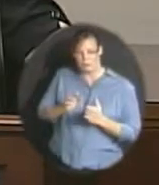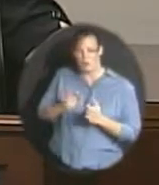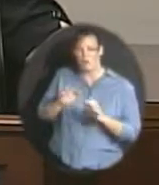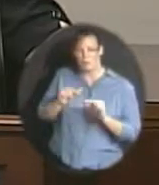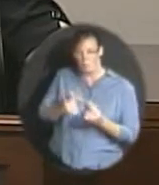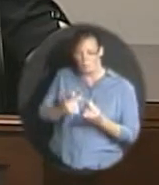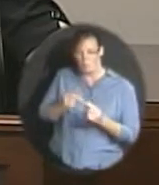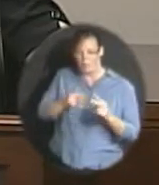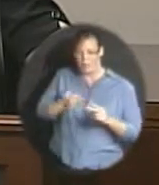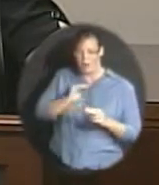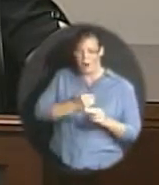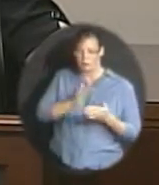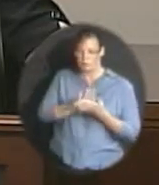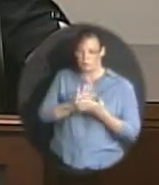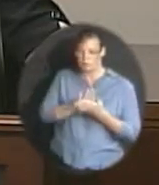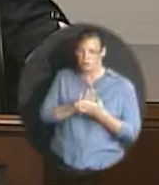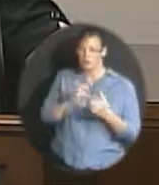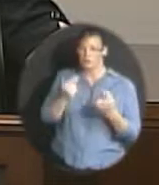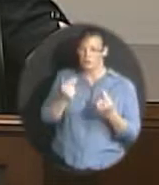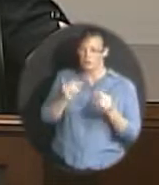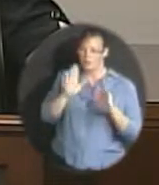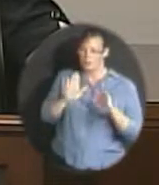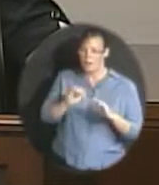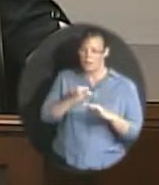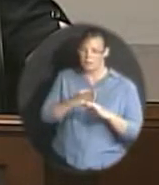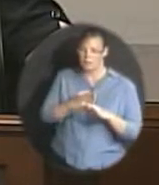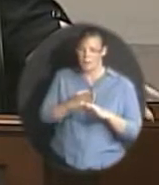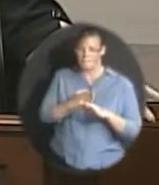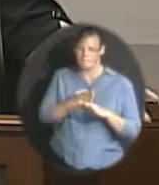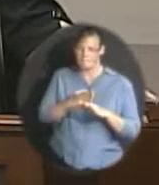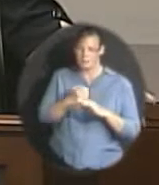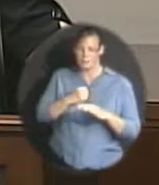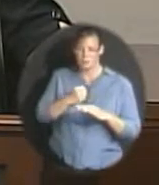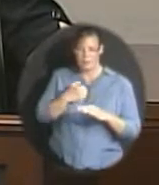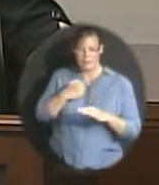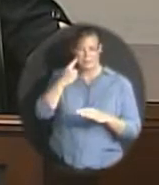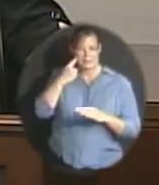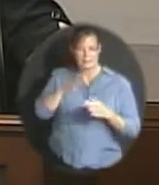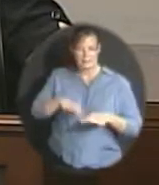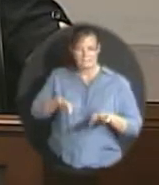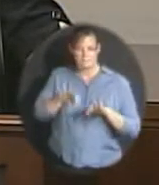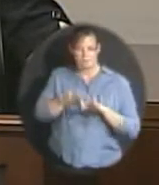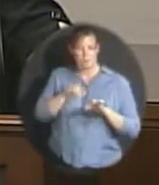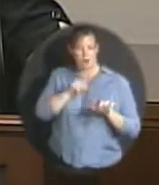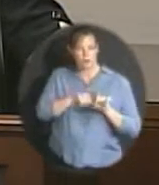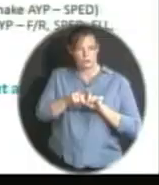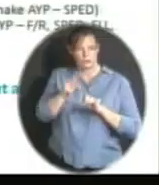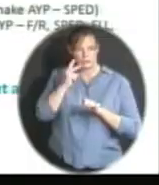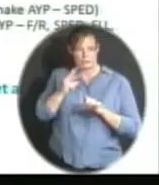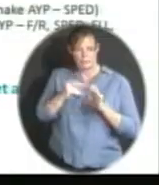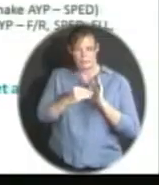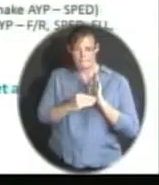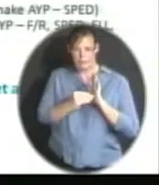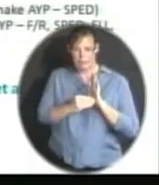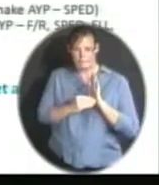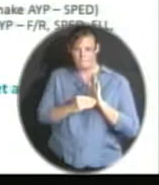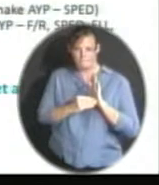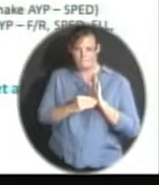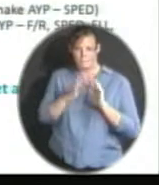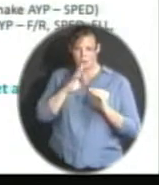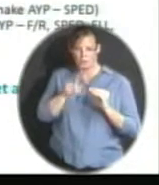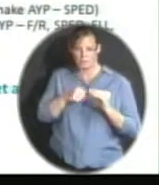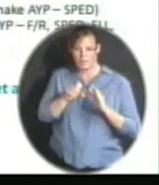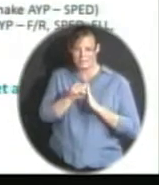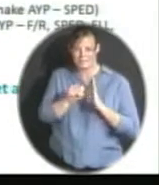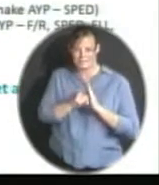look at our schools are doing a great job. So I think it's important. You'll also see the bottom bullet talks about